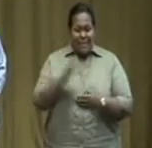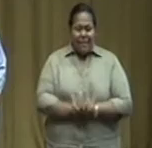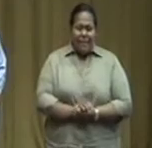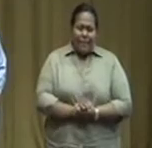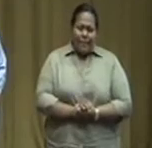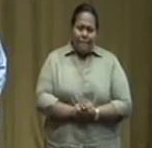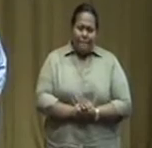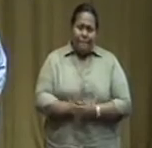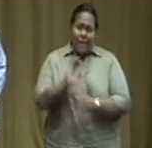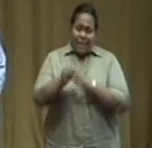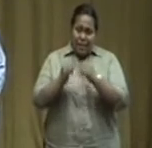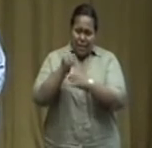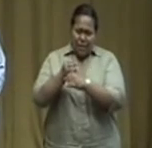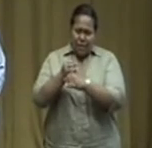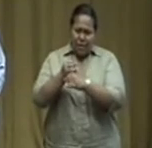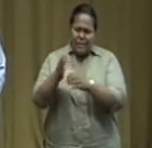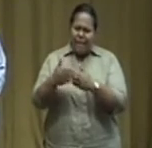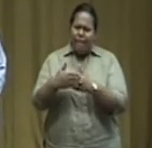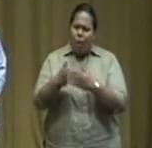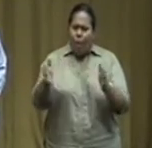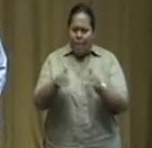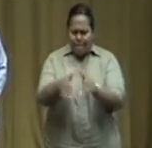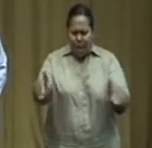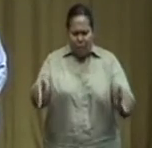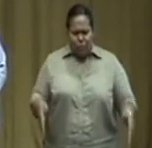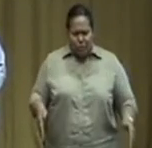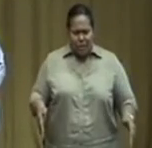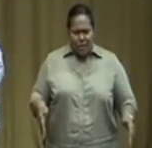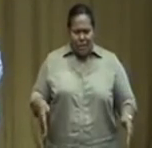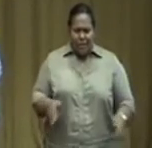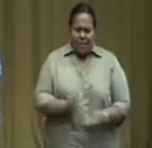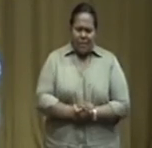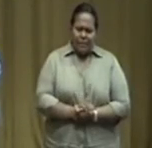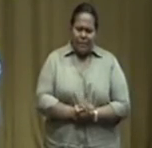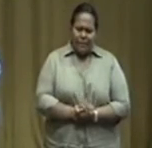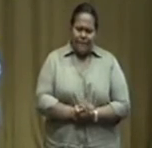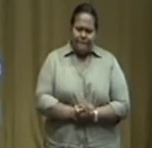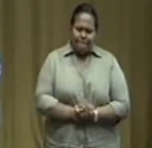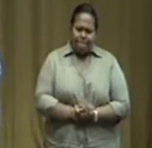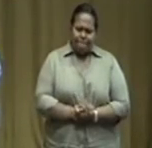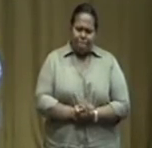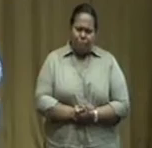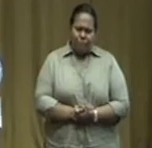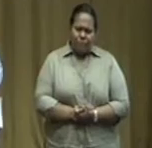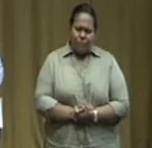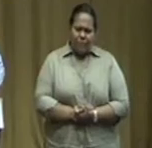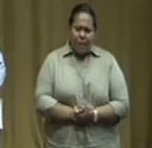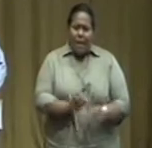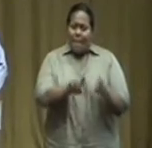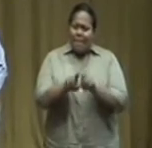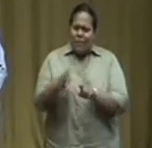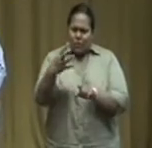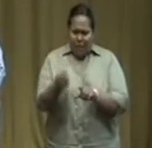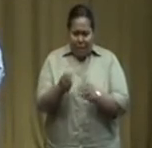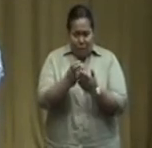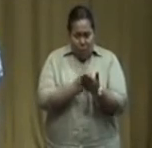course under what we call an open boundary format. And what the open boundary format is where you have a course that you're teaching to full